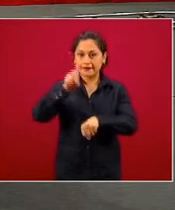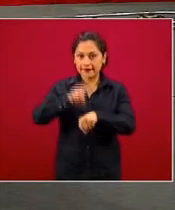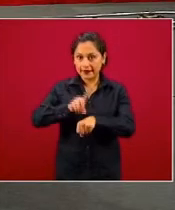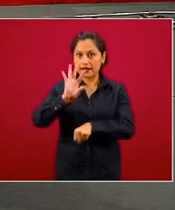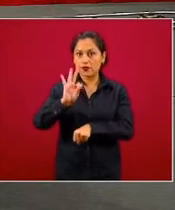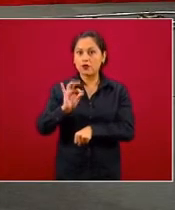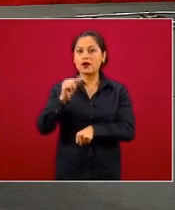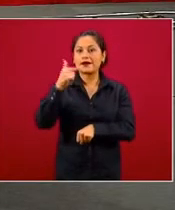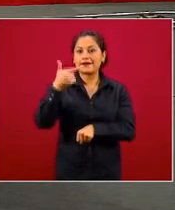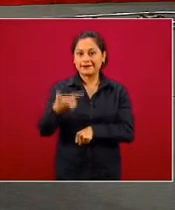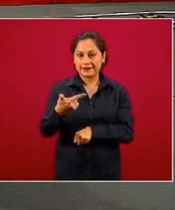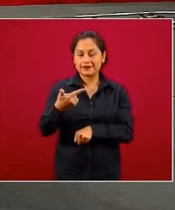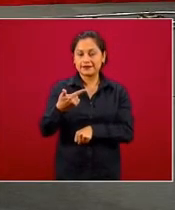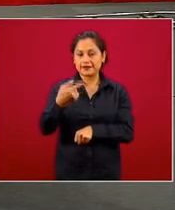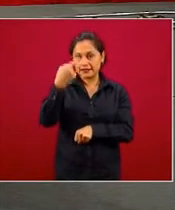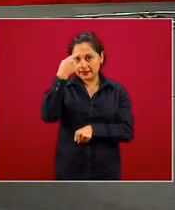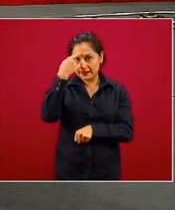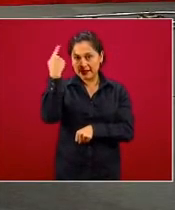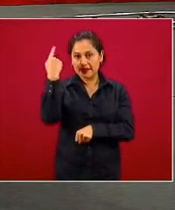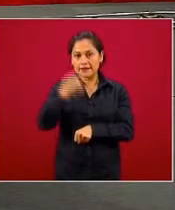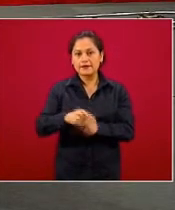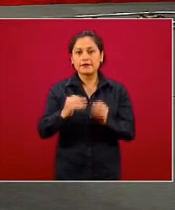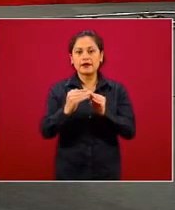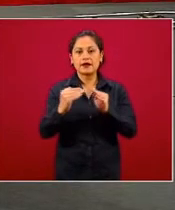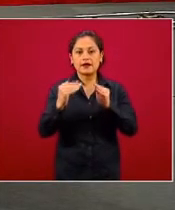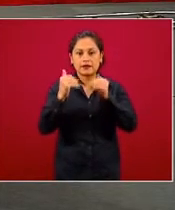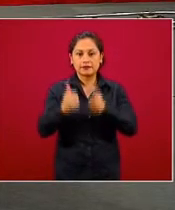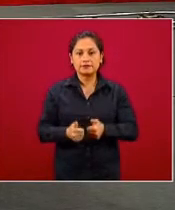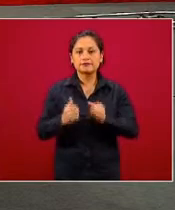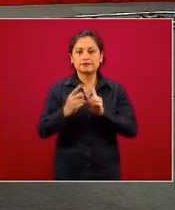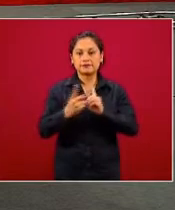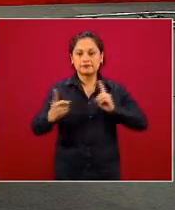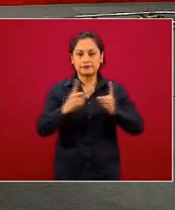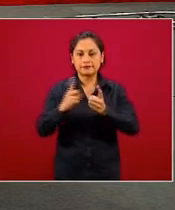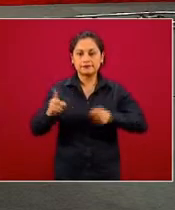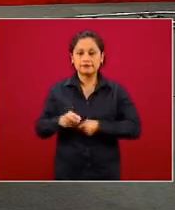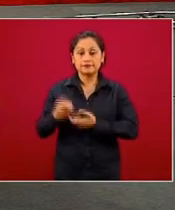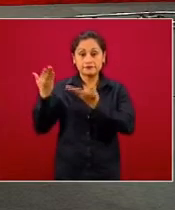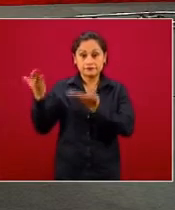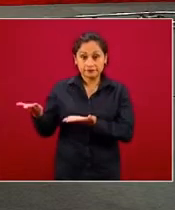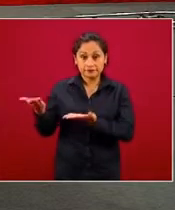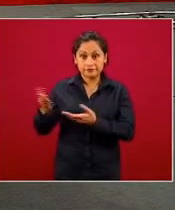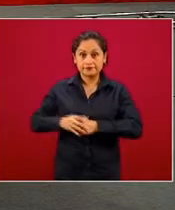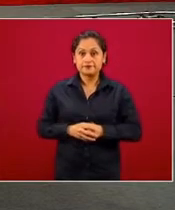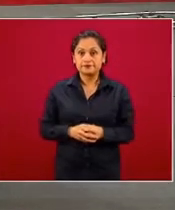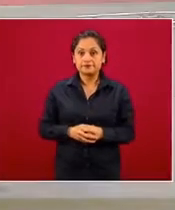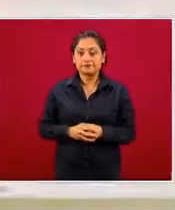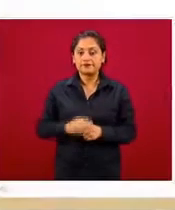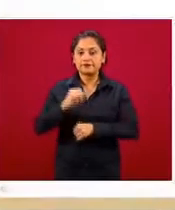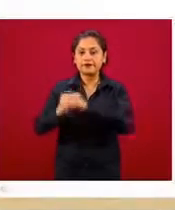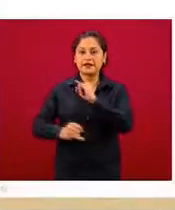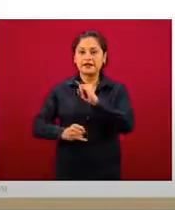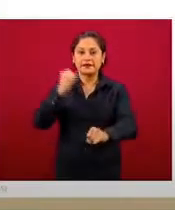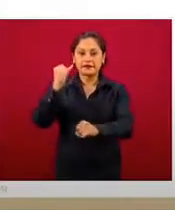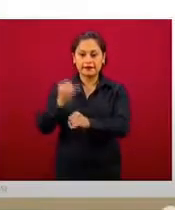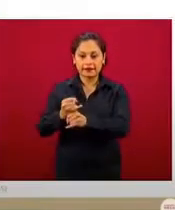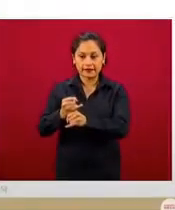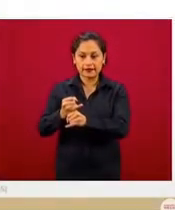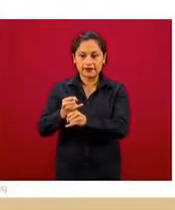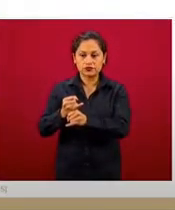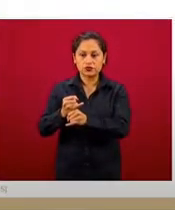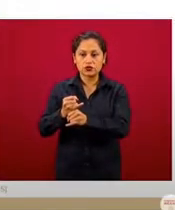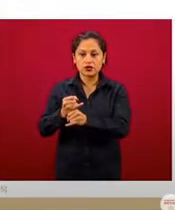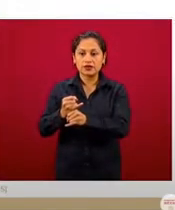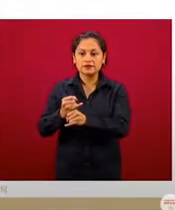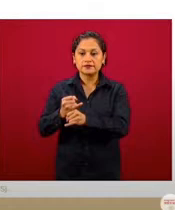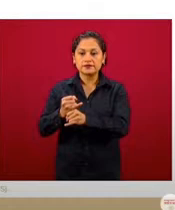70, and we are continuing with our Susanna Safe Distance campaign. Let's take a look at the international context,